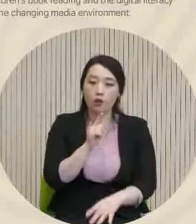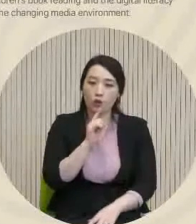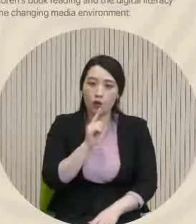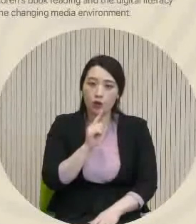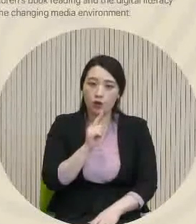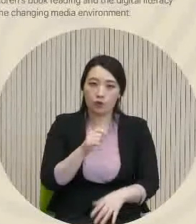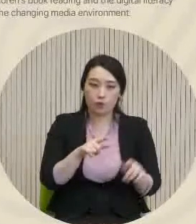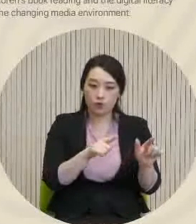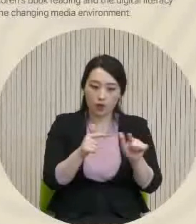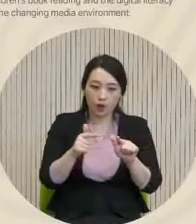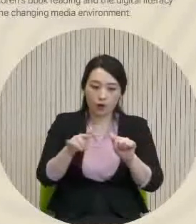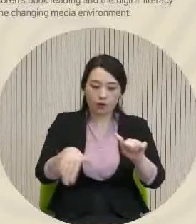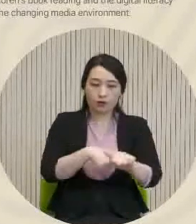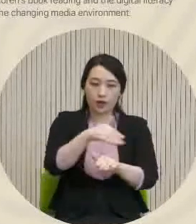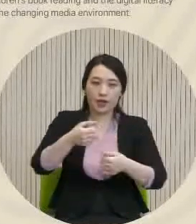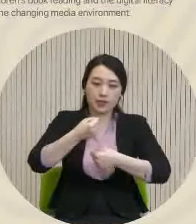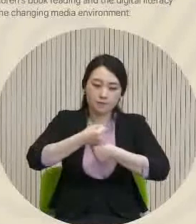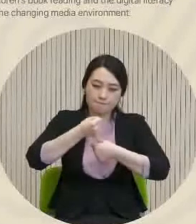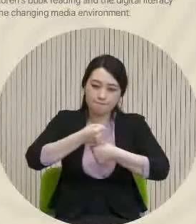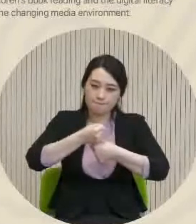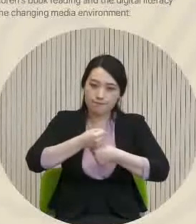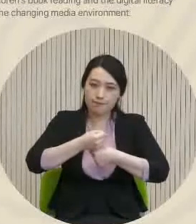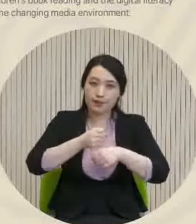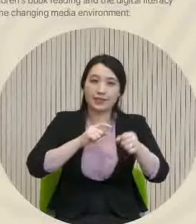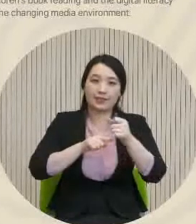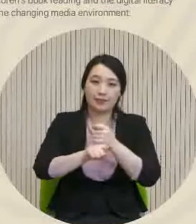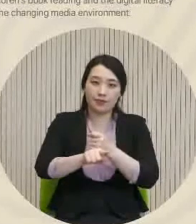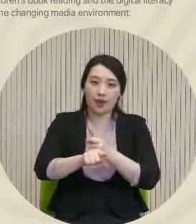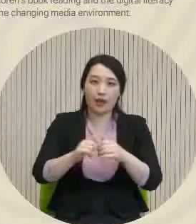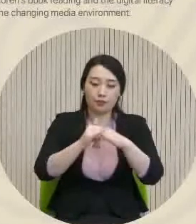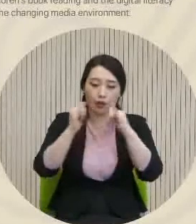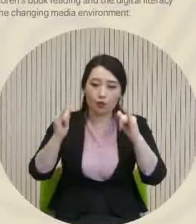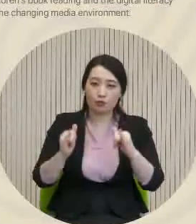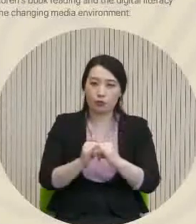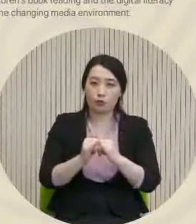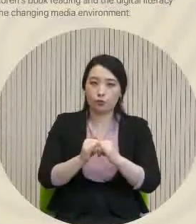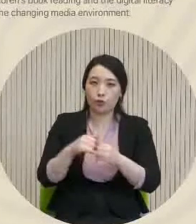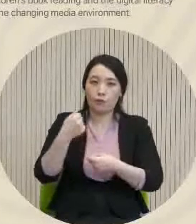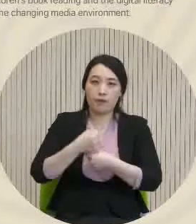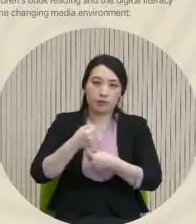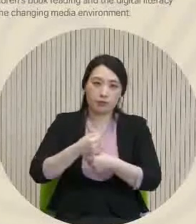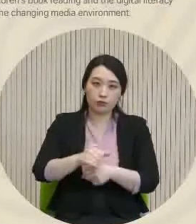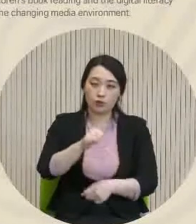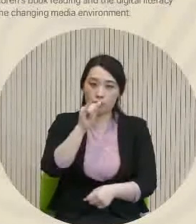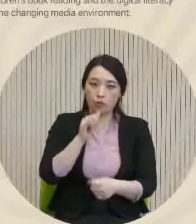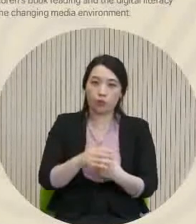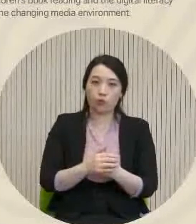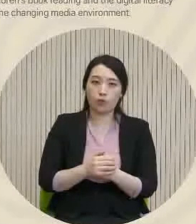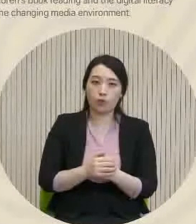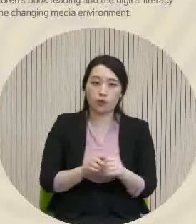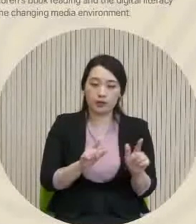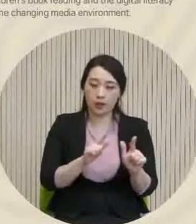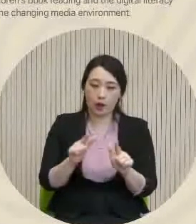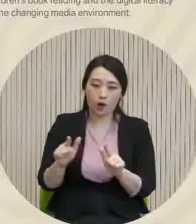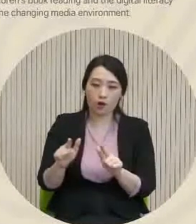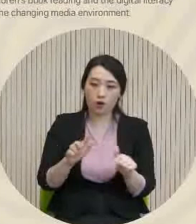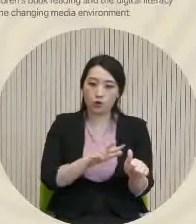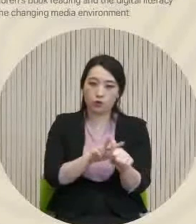Picture books are the results of social construction of meanings created in specific situations